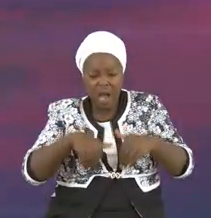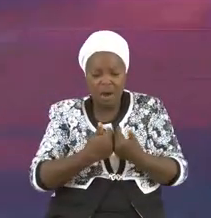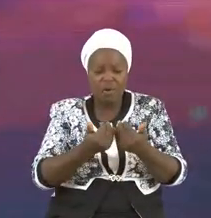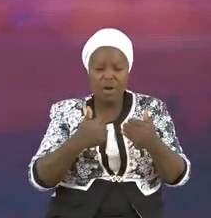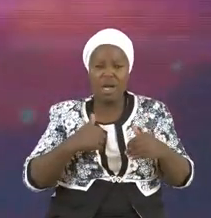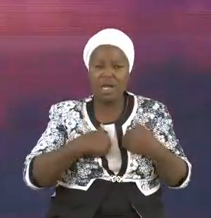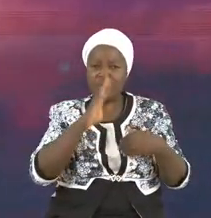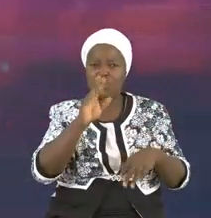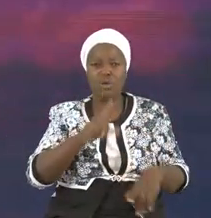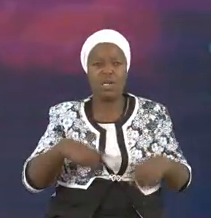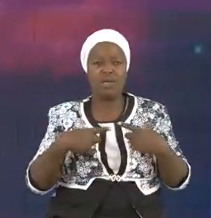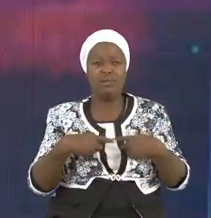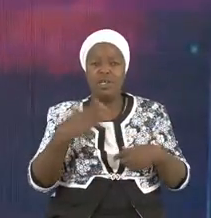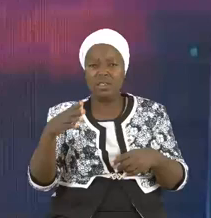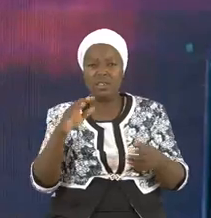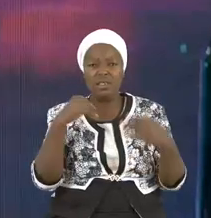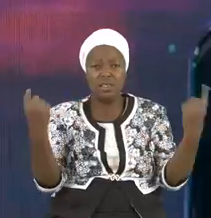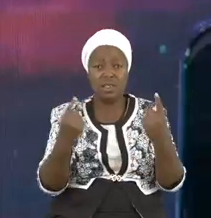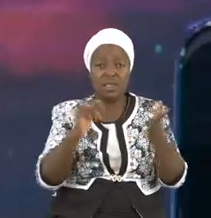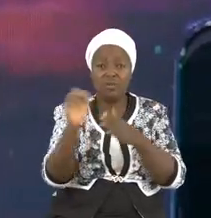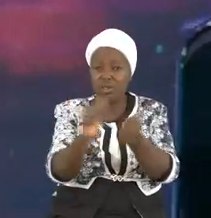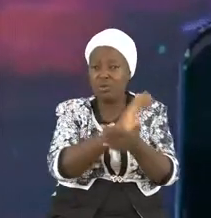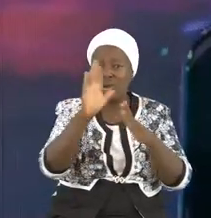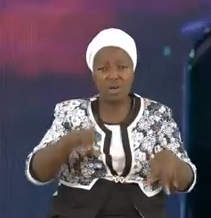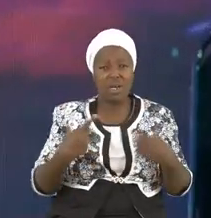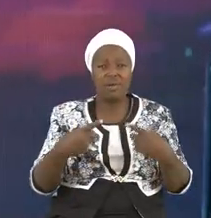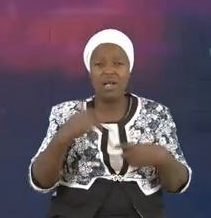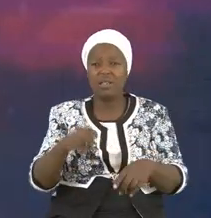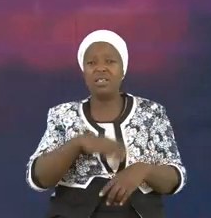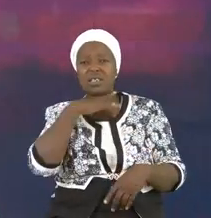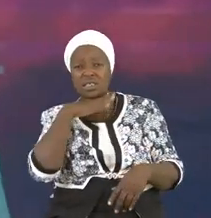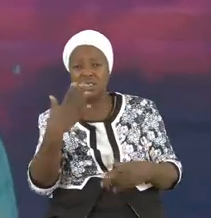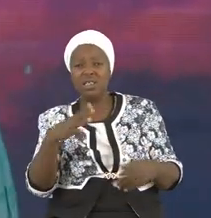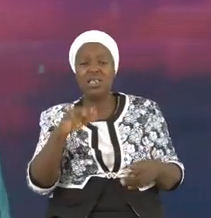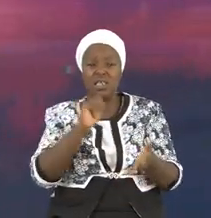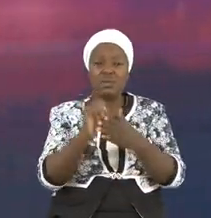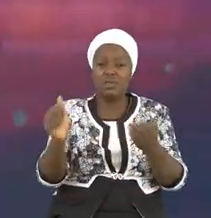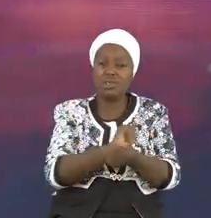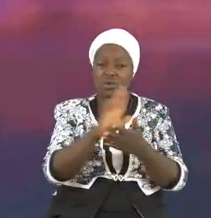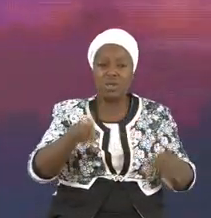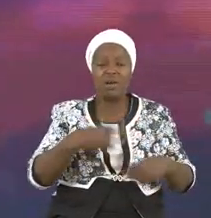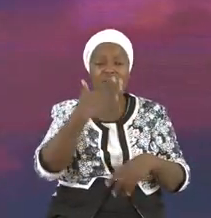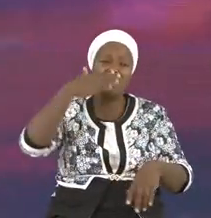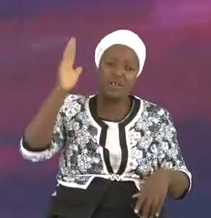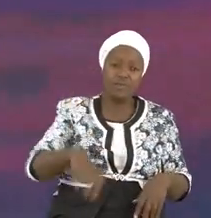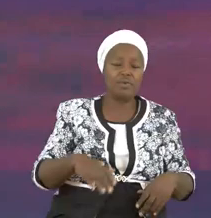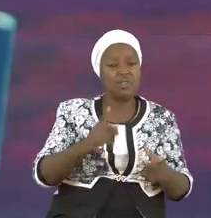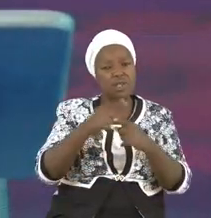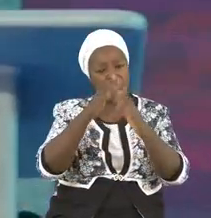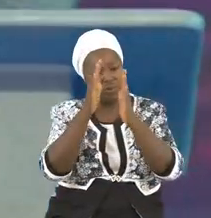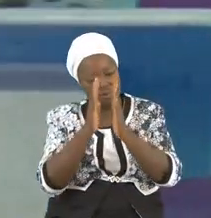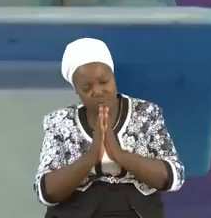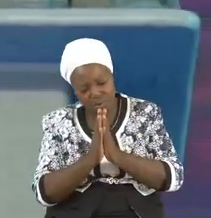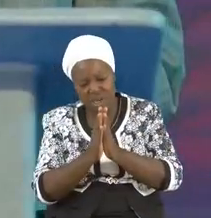life, the sin, the transgression, the iniquity, and the evil. You pray and